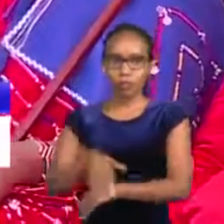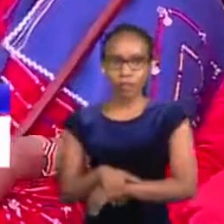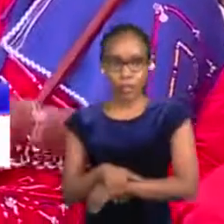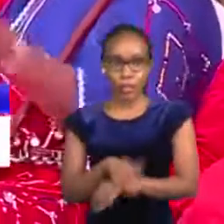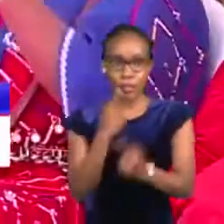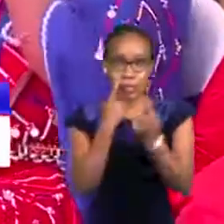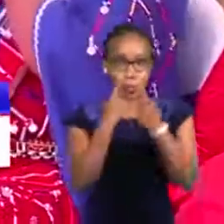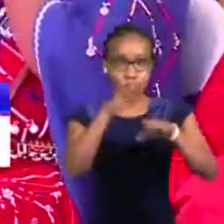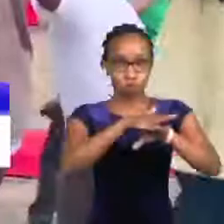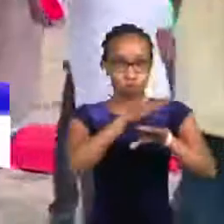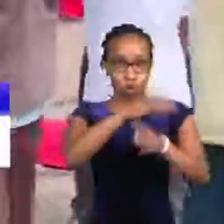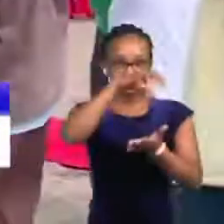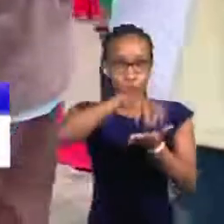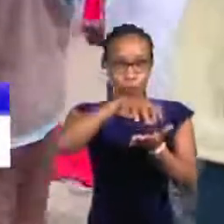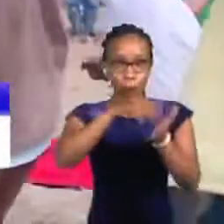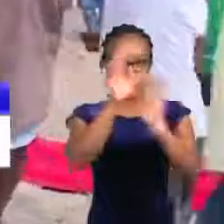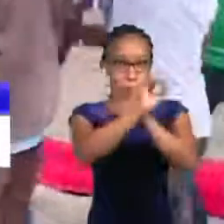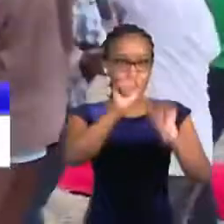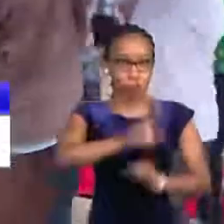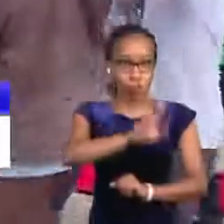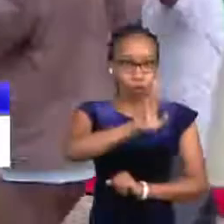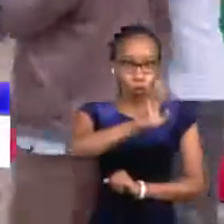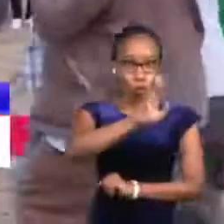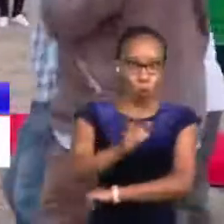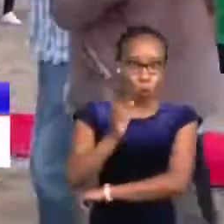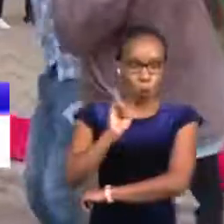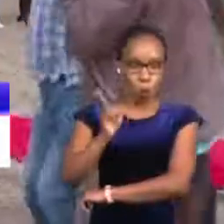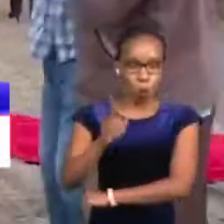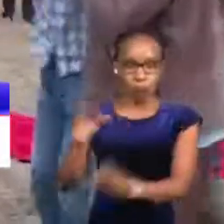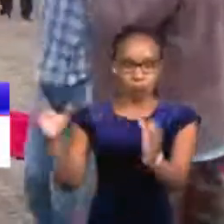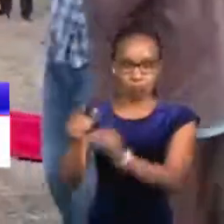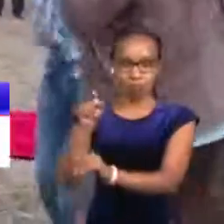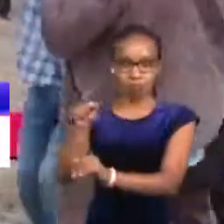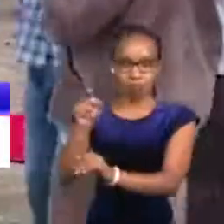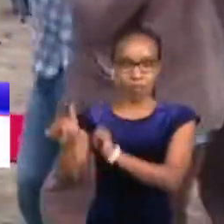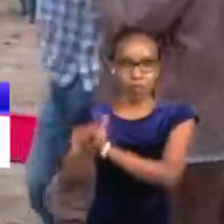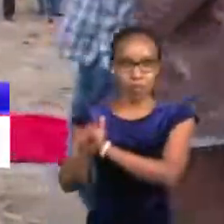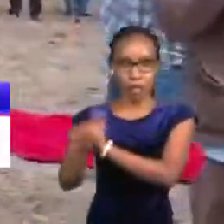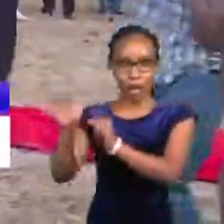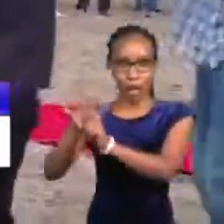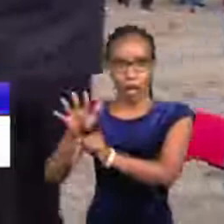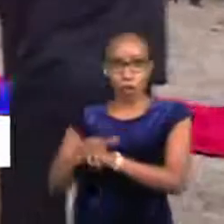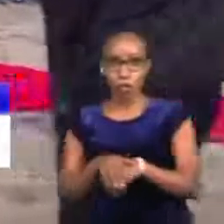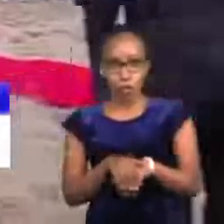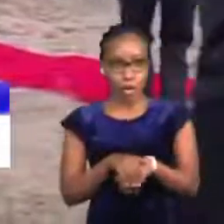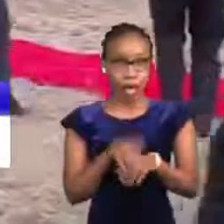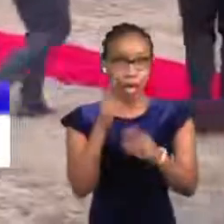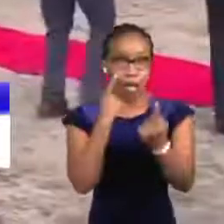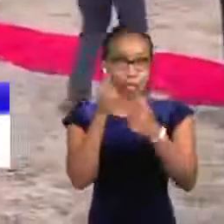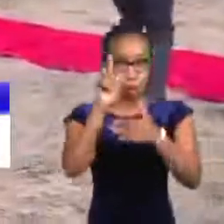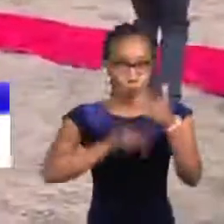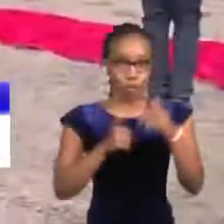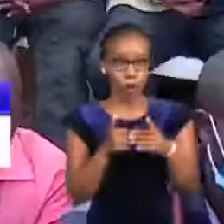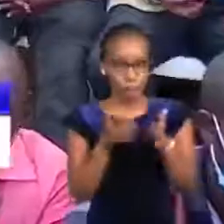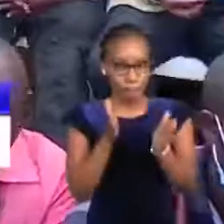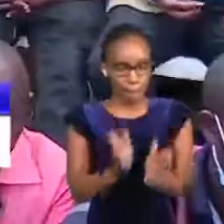Speaking to Kikuyu stations, the president warned that the Hustler narrative would set a dangerous precedent. Father claimed there was no way one could deal